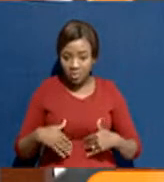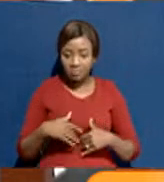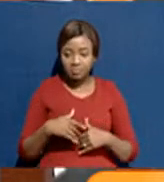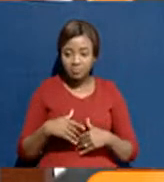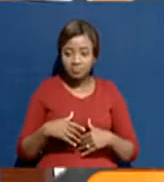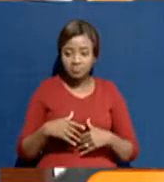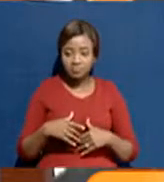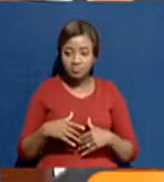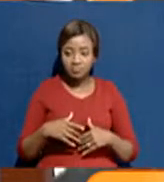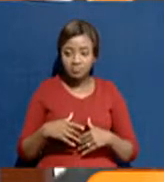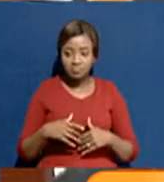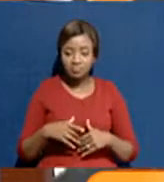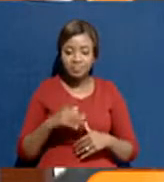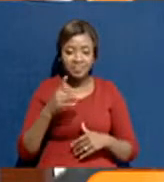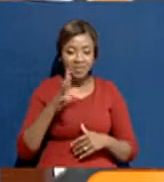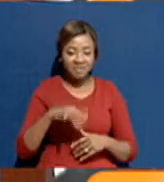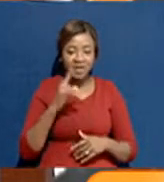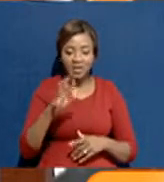strangulation. So